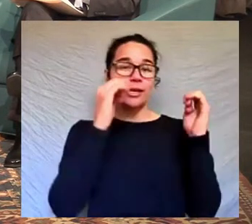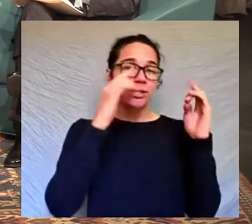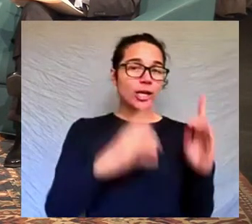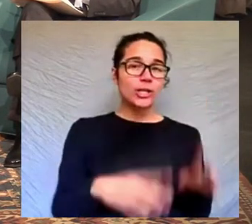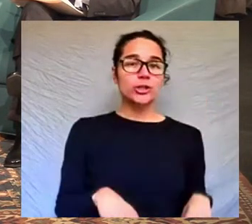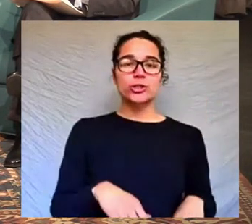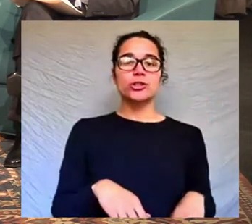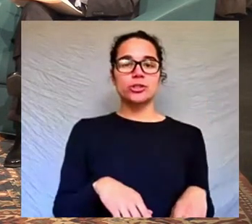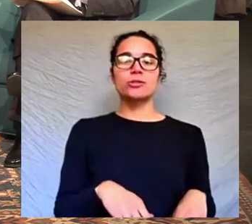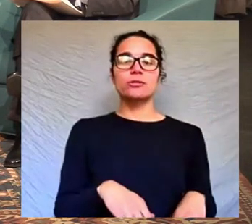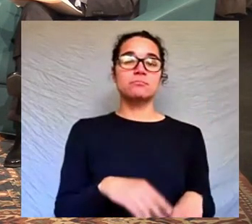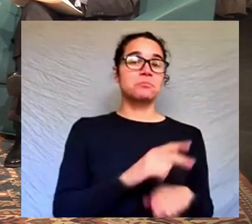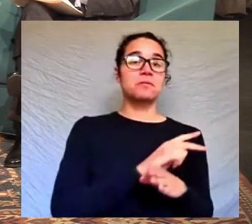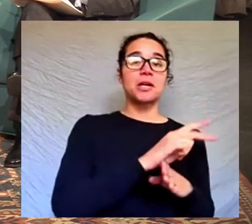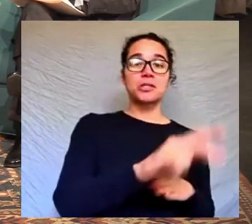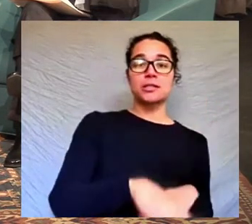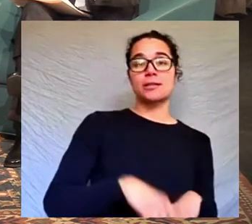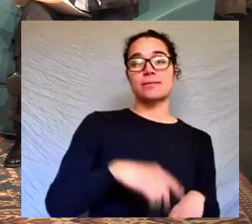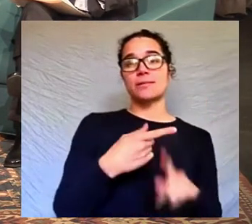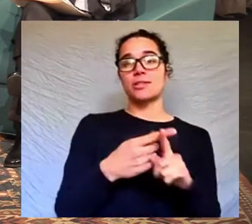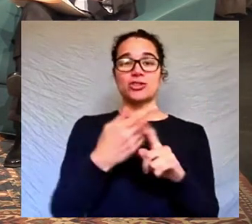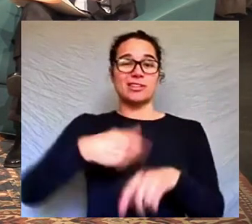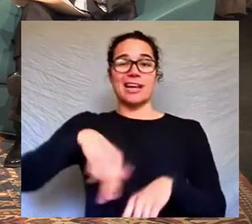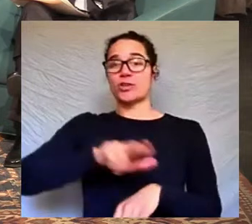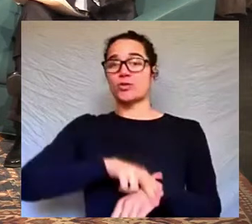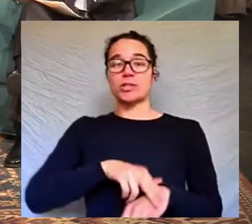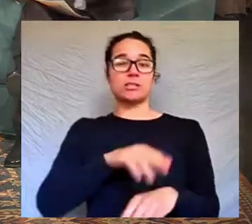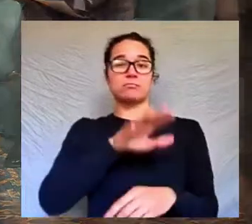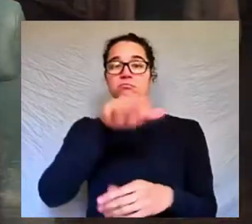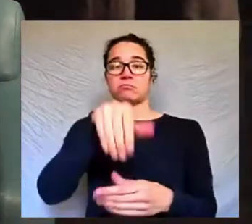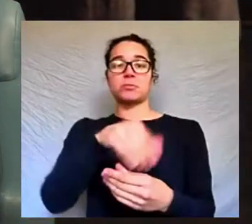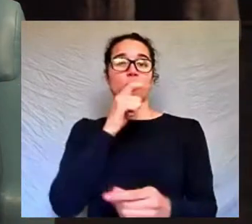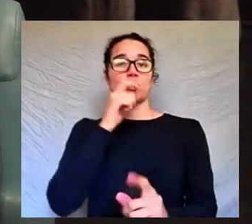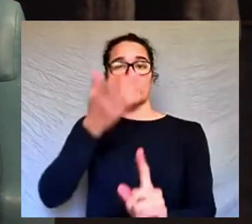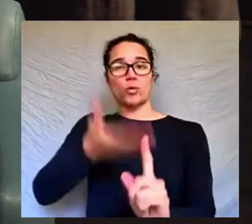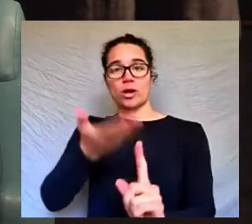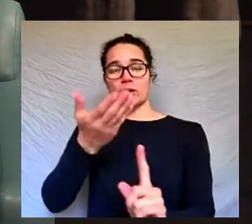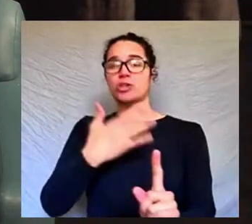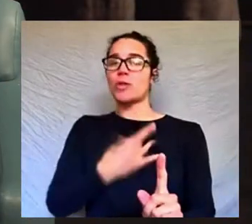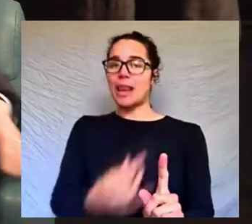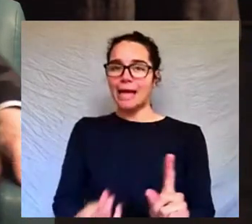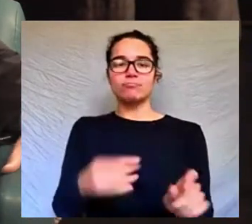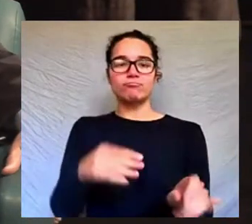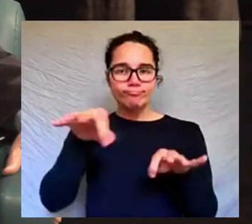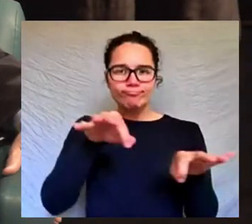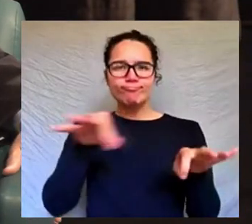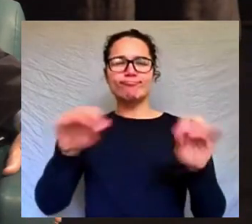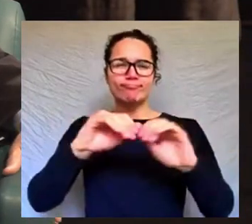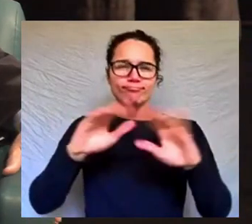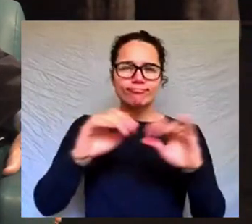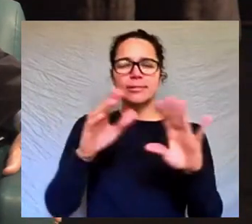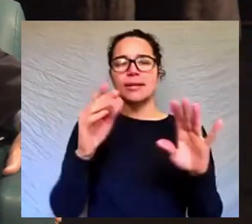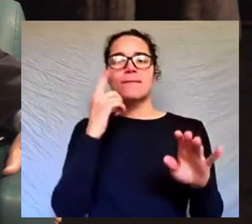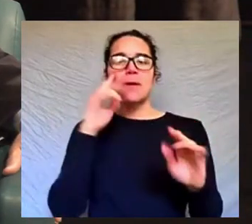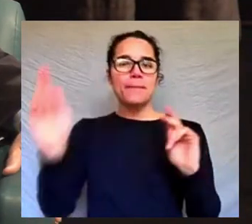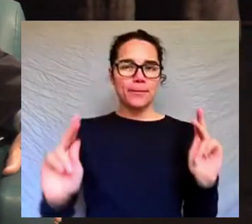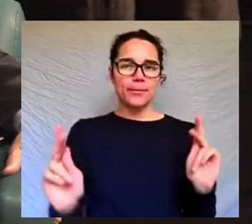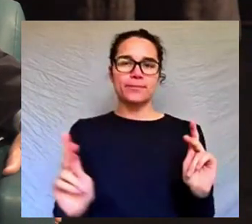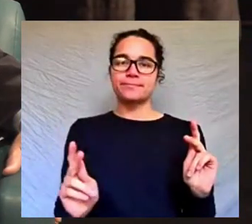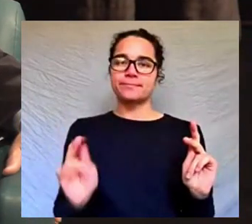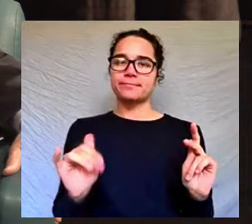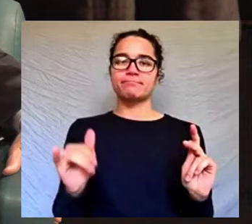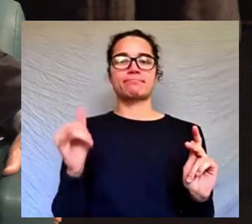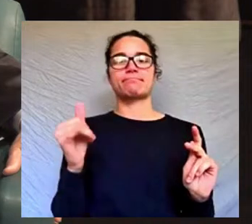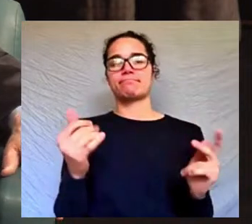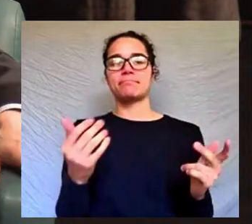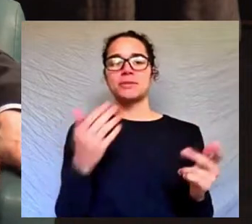also just by nature. You like to explain and to make things understandable to folks. And I want to actually just reroute this